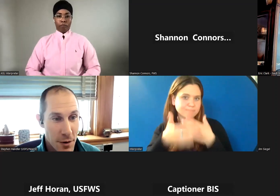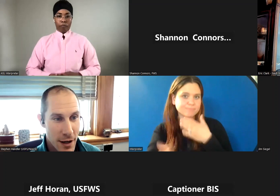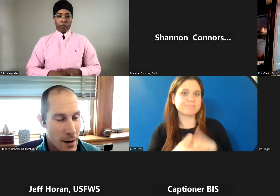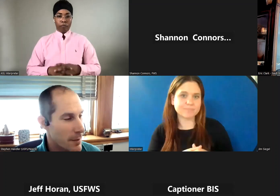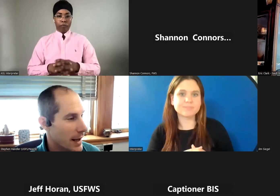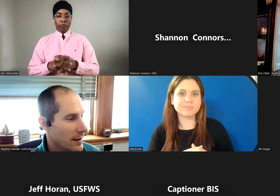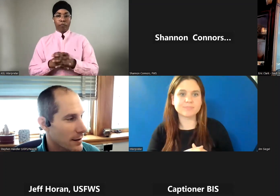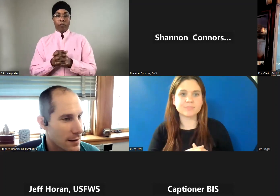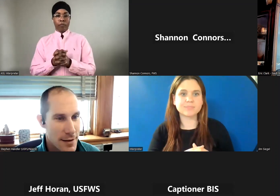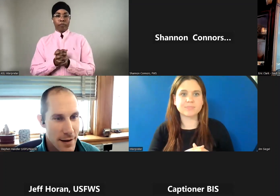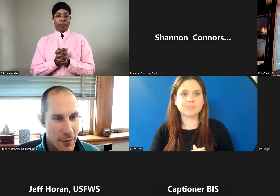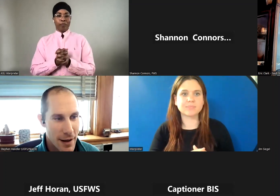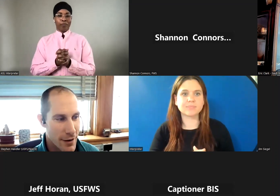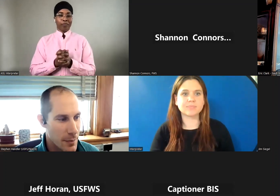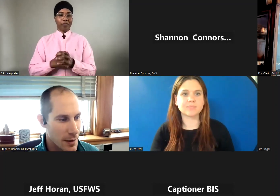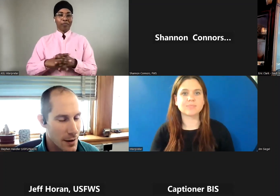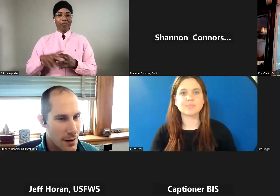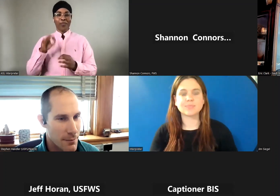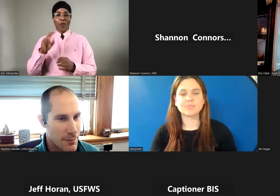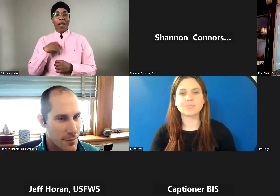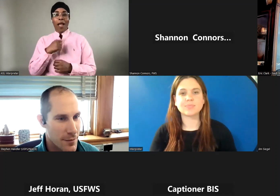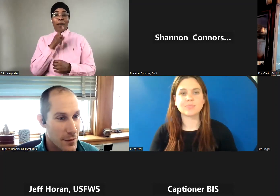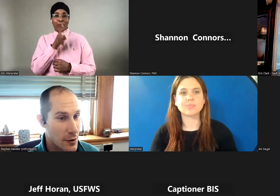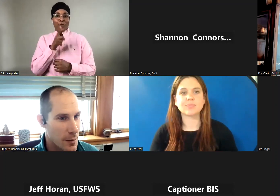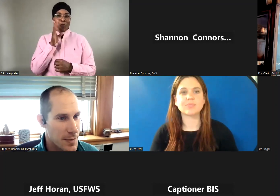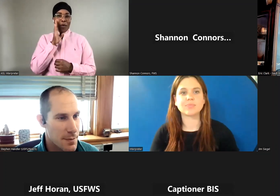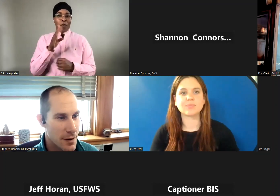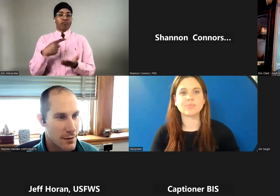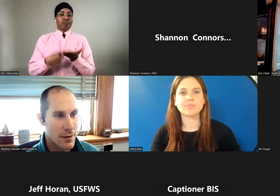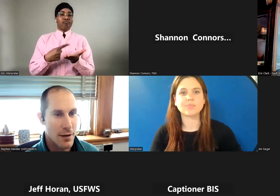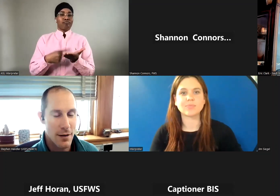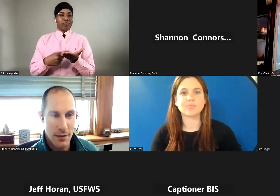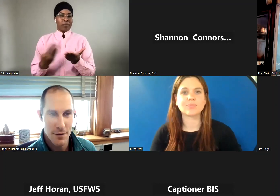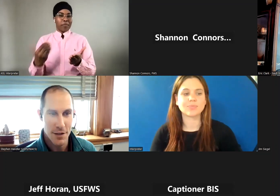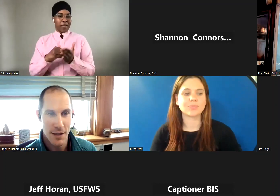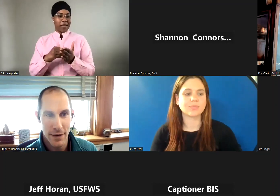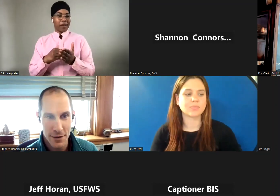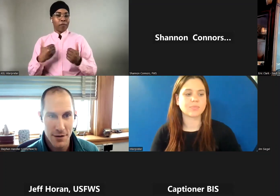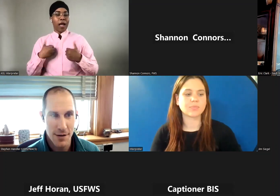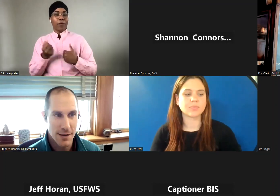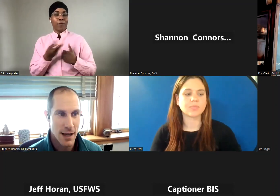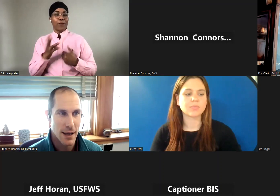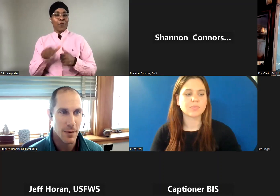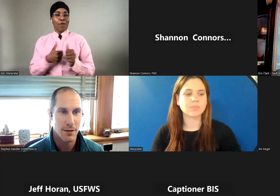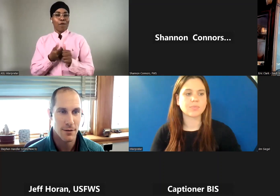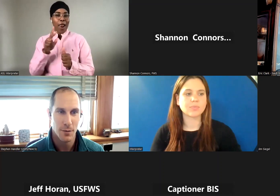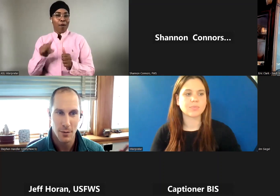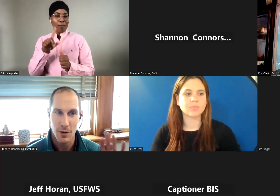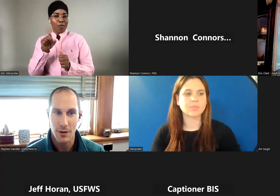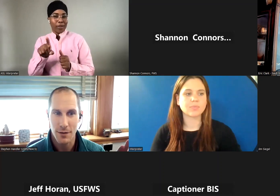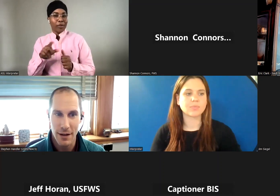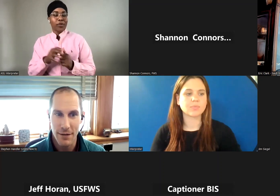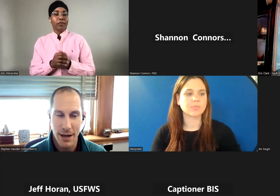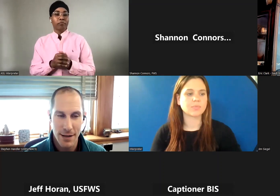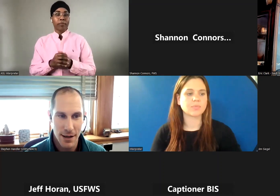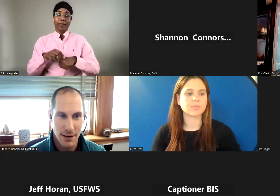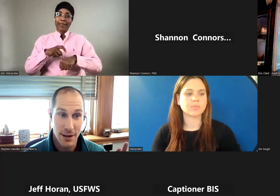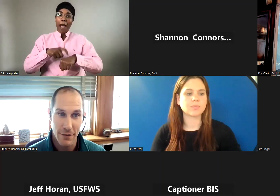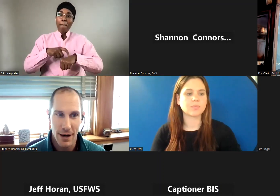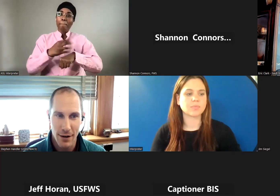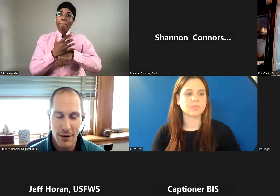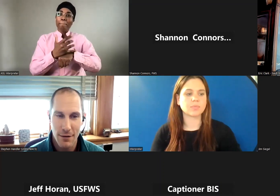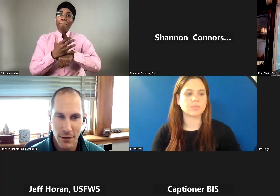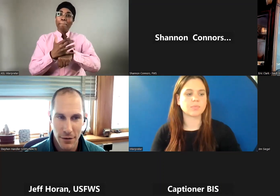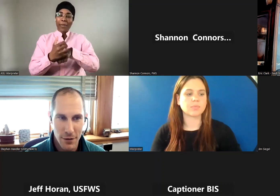I'm sure we're going to come back to that. We have a couple follow-ups, but just in the interest of time, we'll leave that as